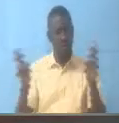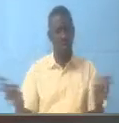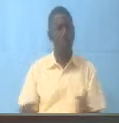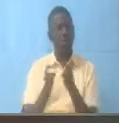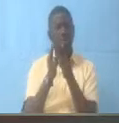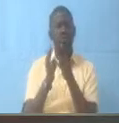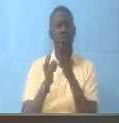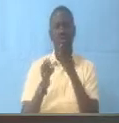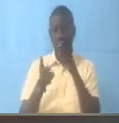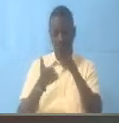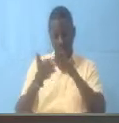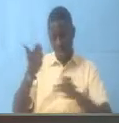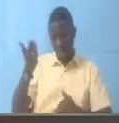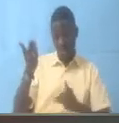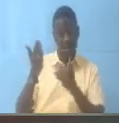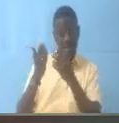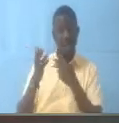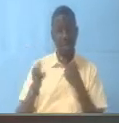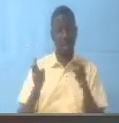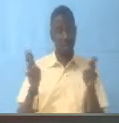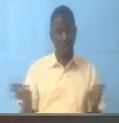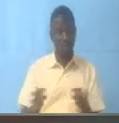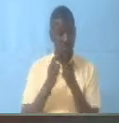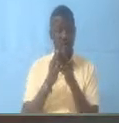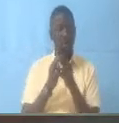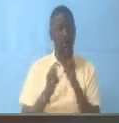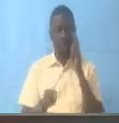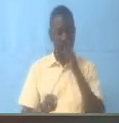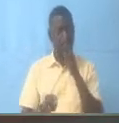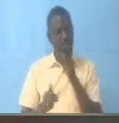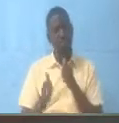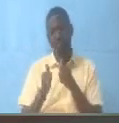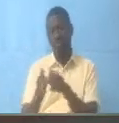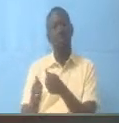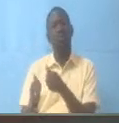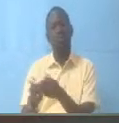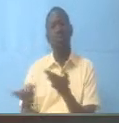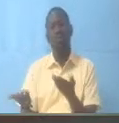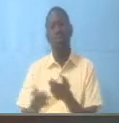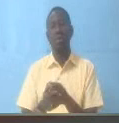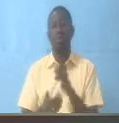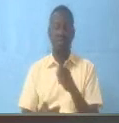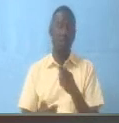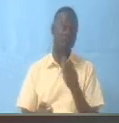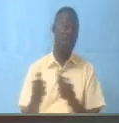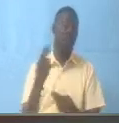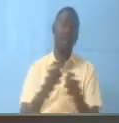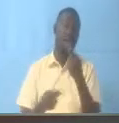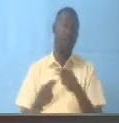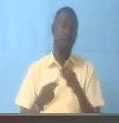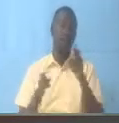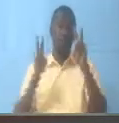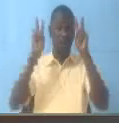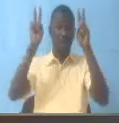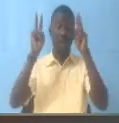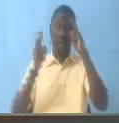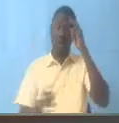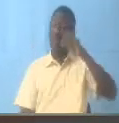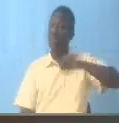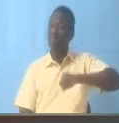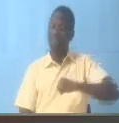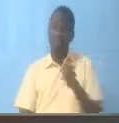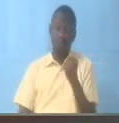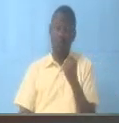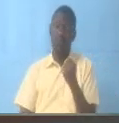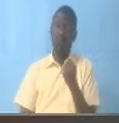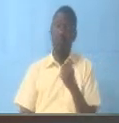loo xam ne nii ràññeef yu wér la de te nañ fexe nag def luñ man dal di ko toftal. But again, he refused. He refused to do it. waaye